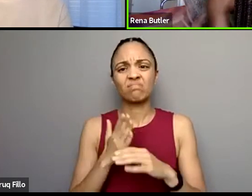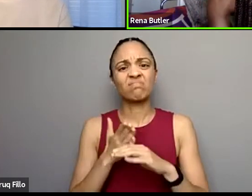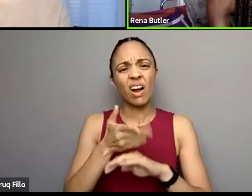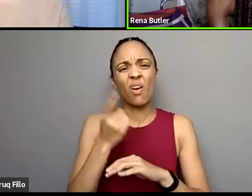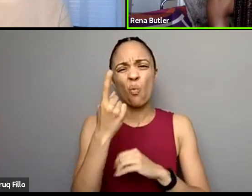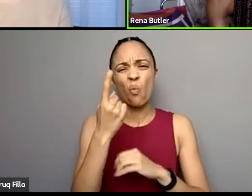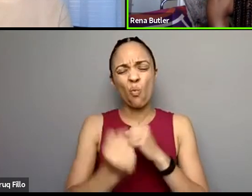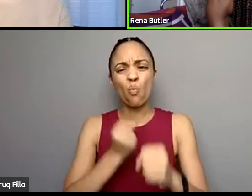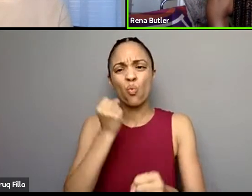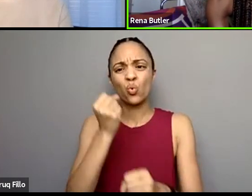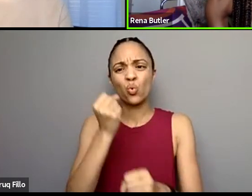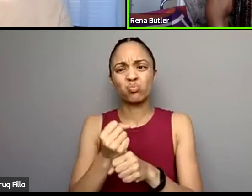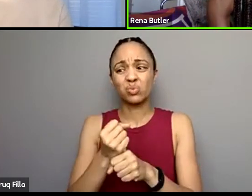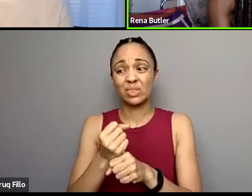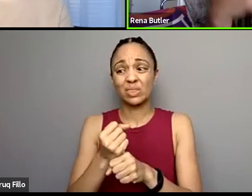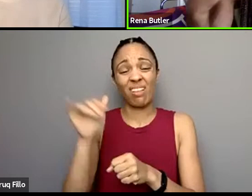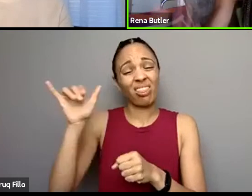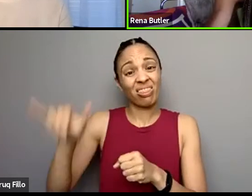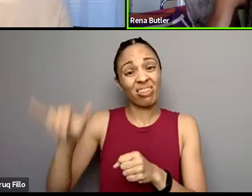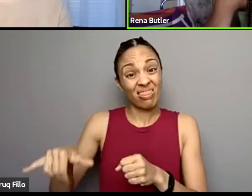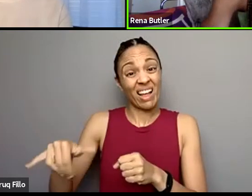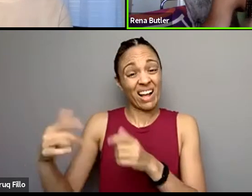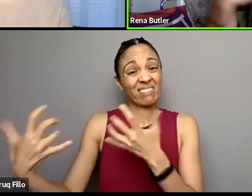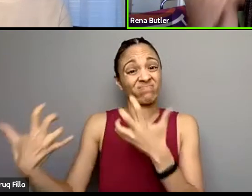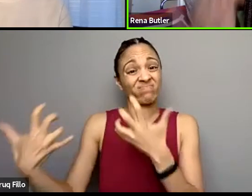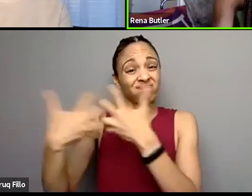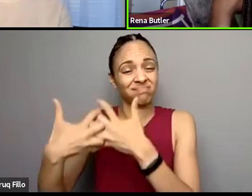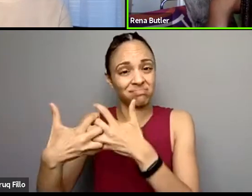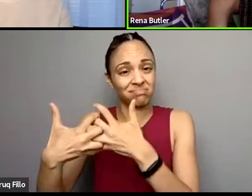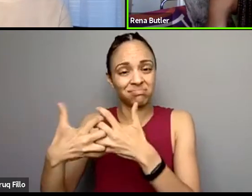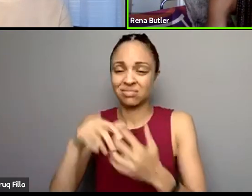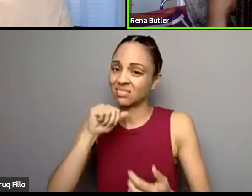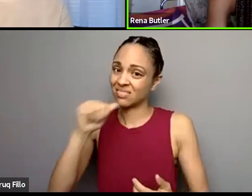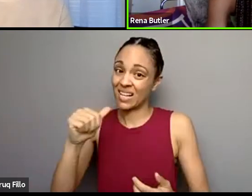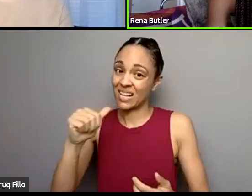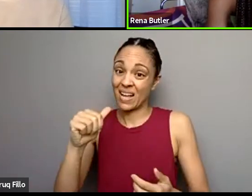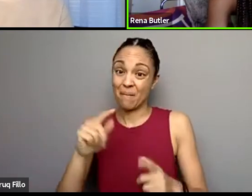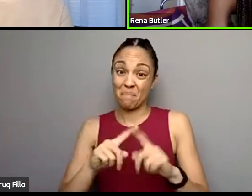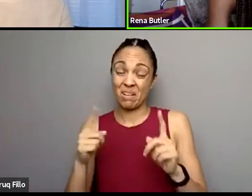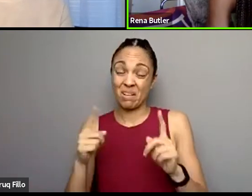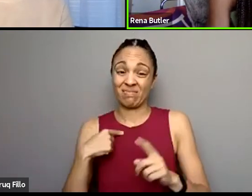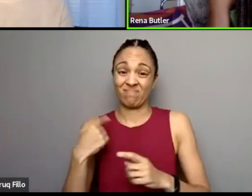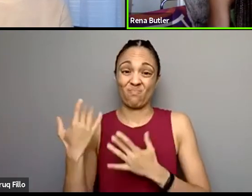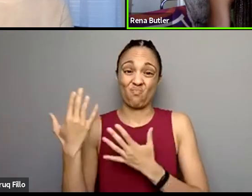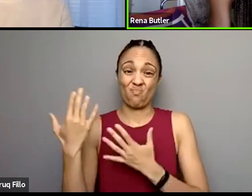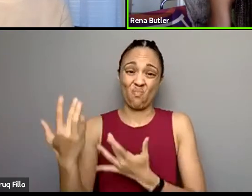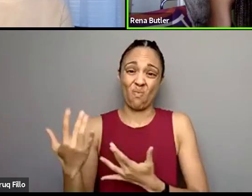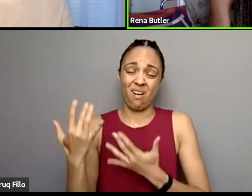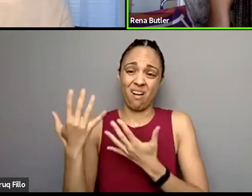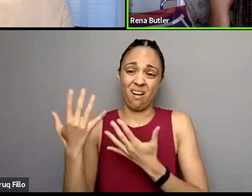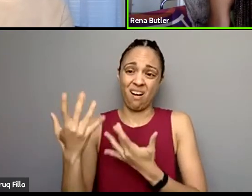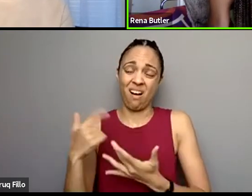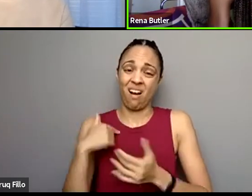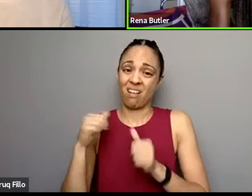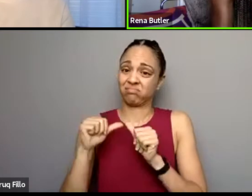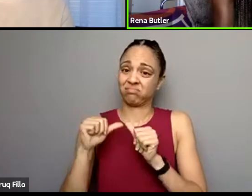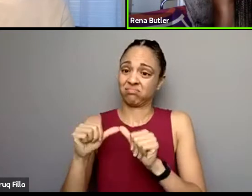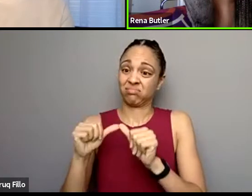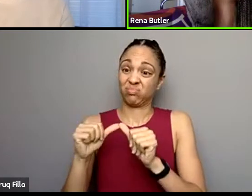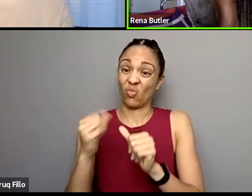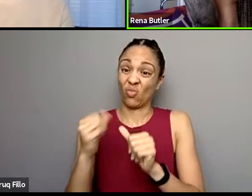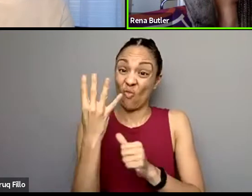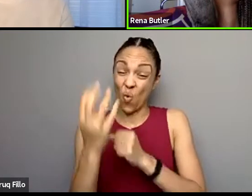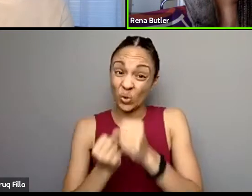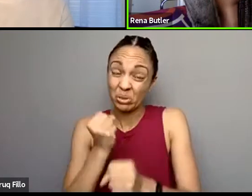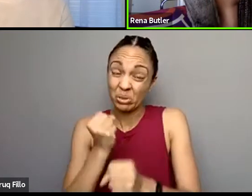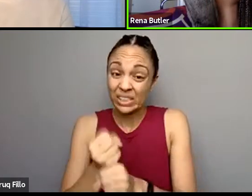I didn't end up leaving until after 4 years in the company. you know, you're 23, 24, and it's like, well, I